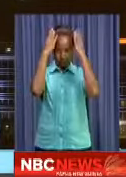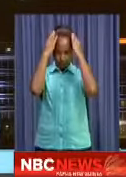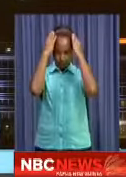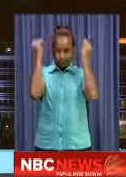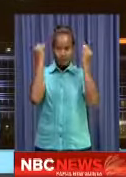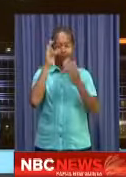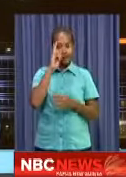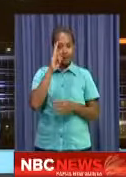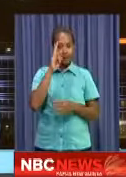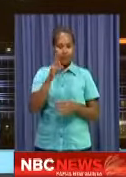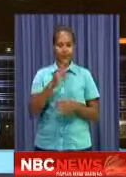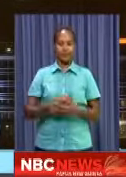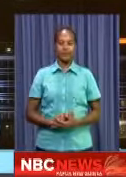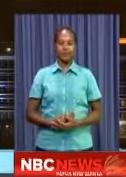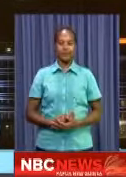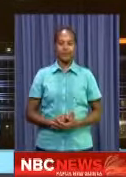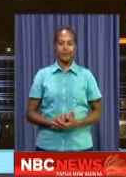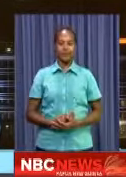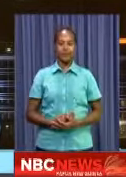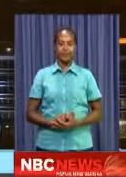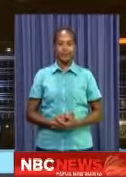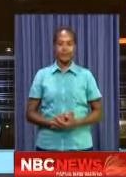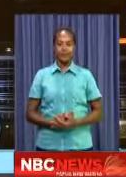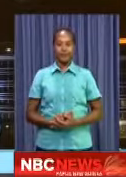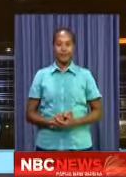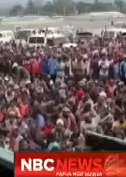William Sum. Esther Balinwani reports.